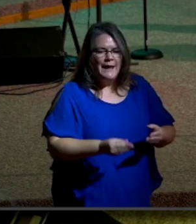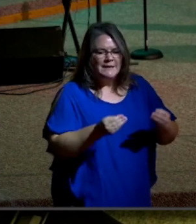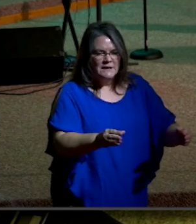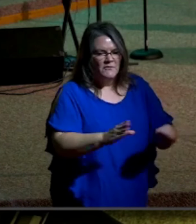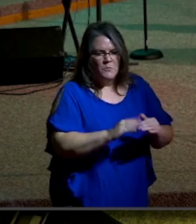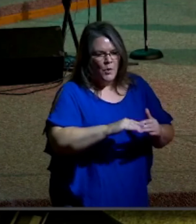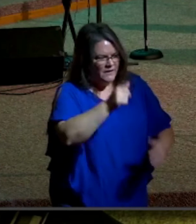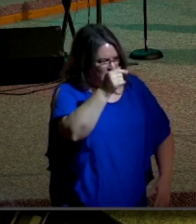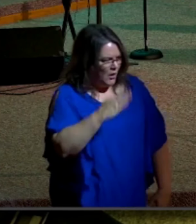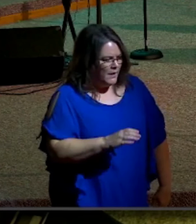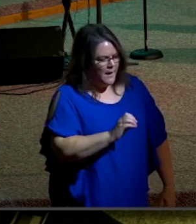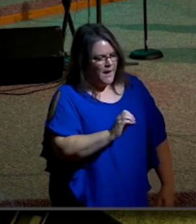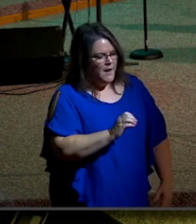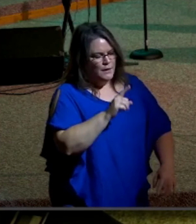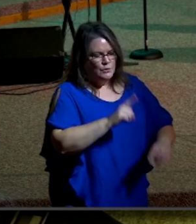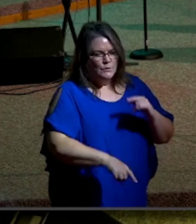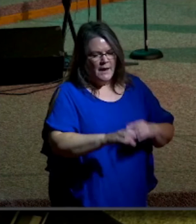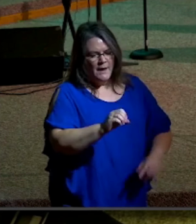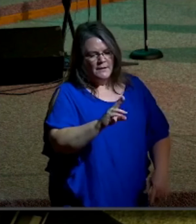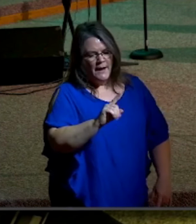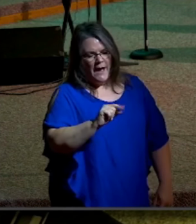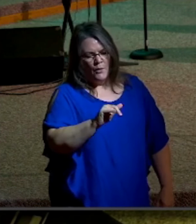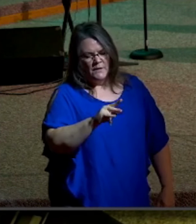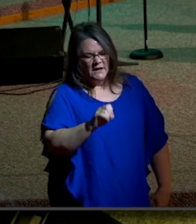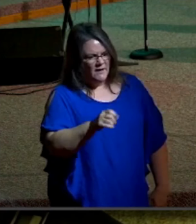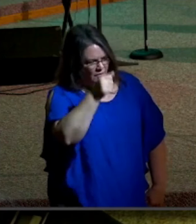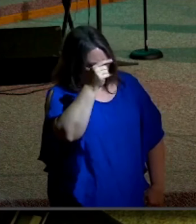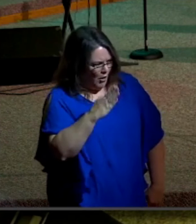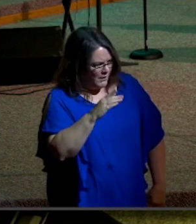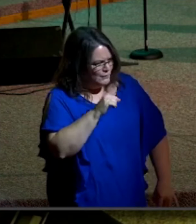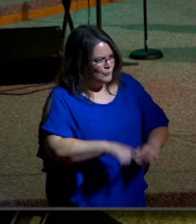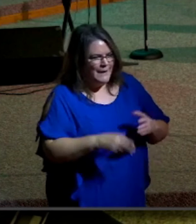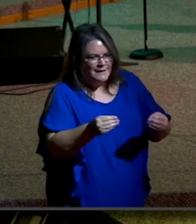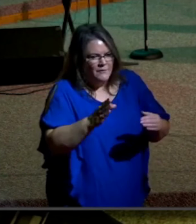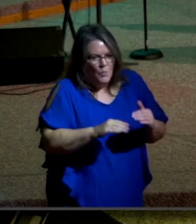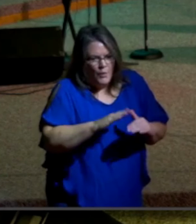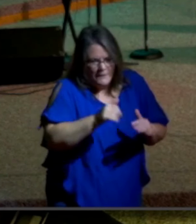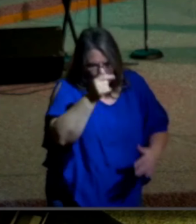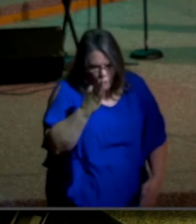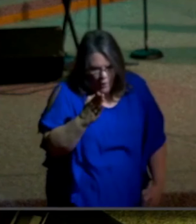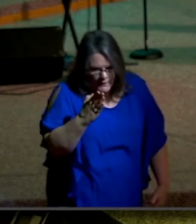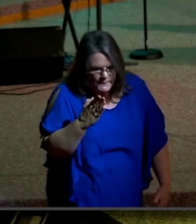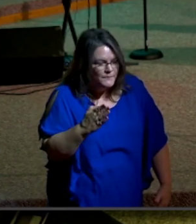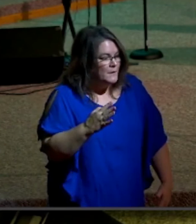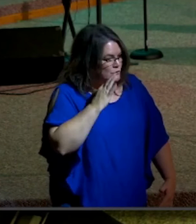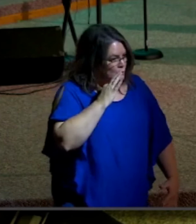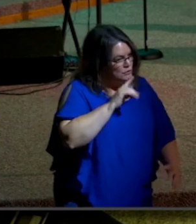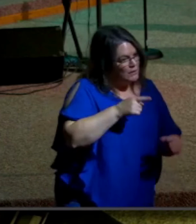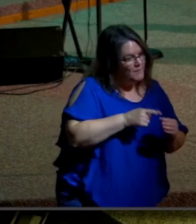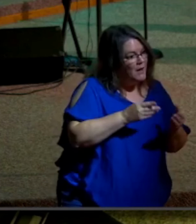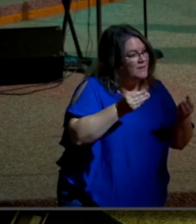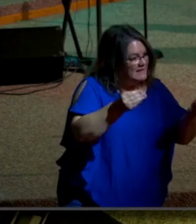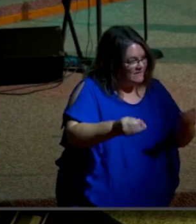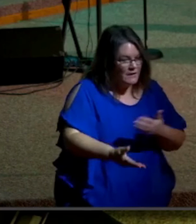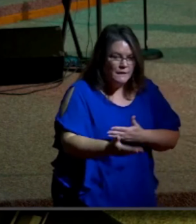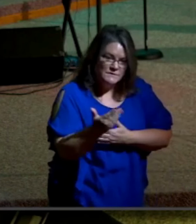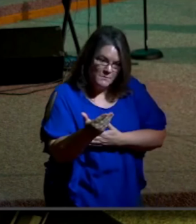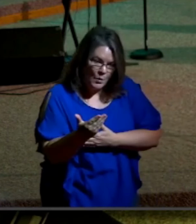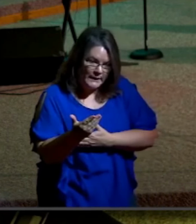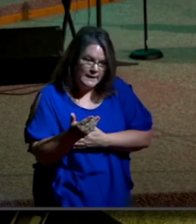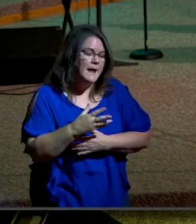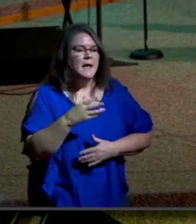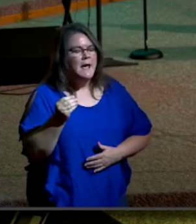God. You can't outgive God. So we're going to be talking about giving this morning. And I